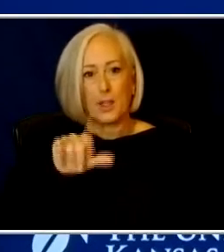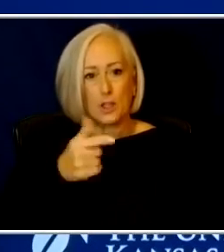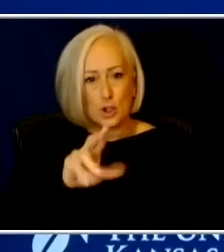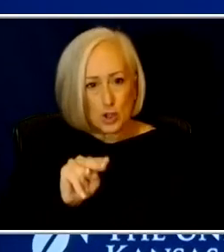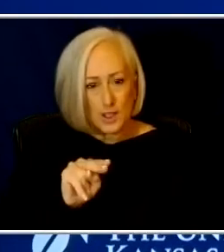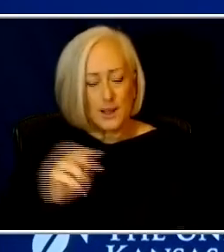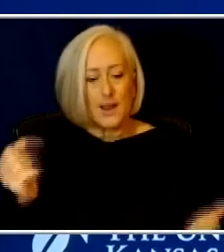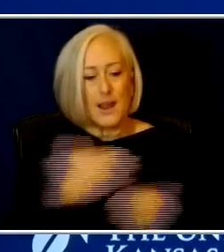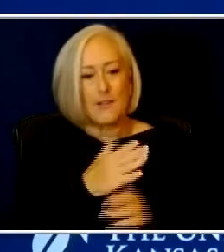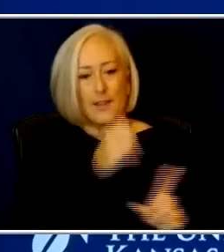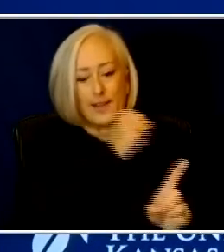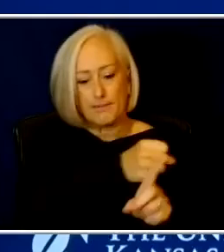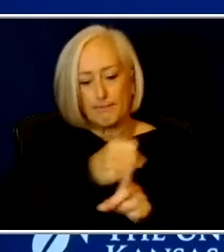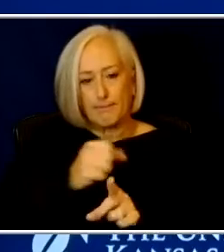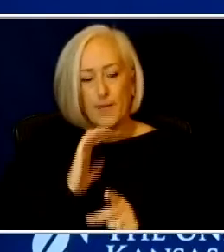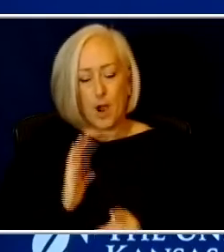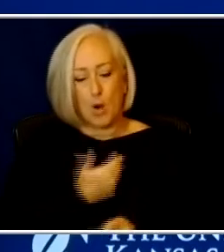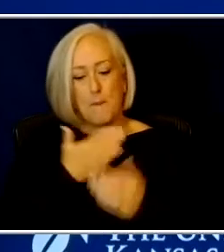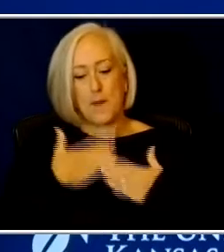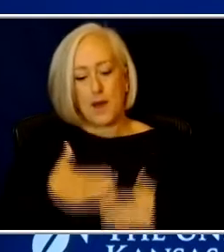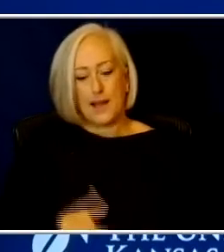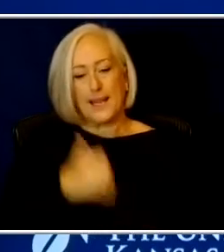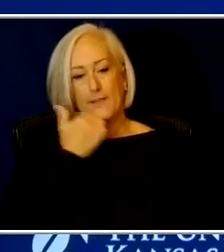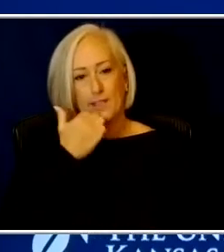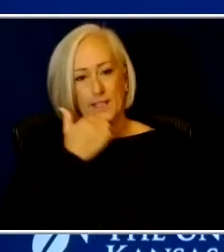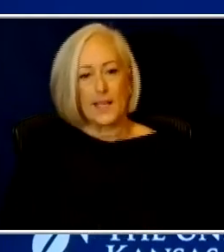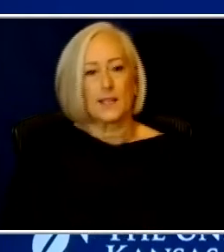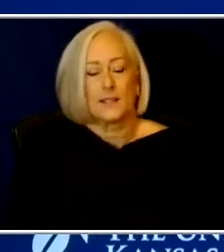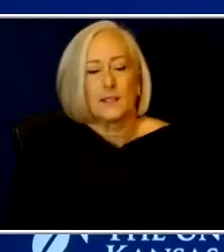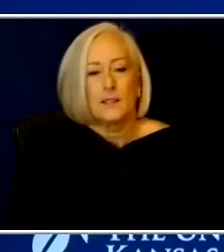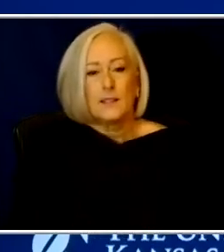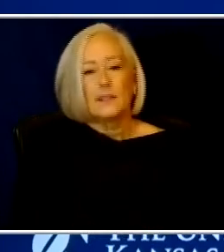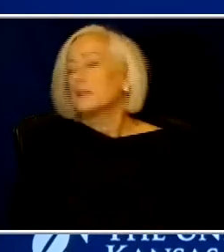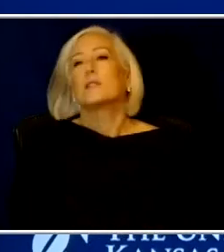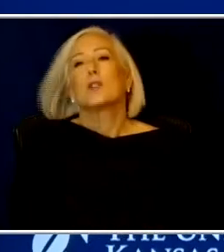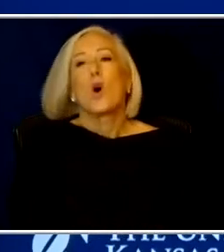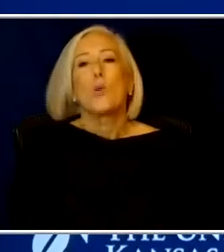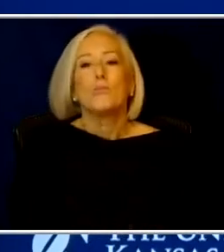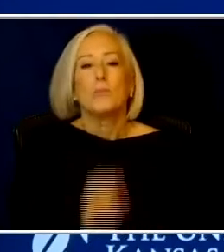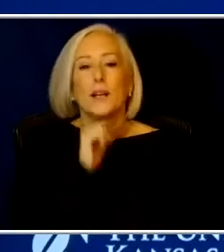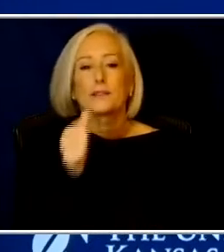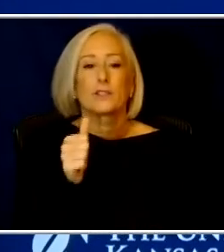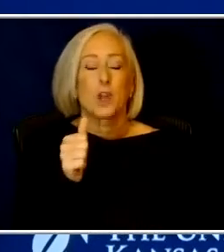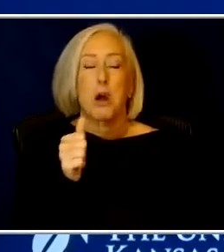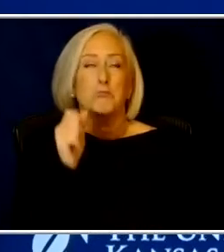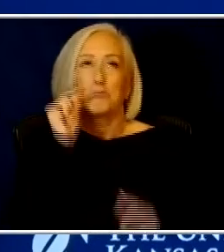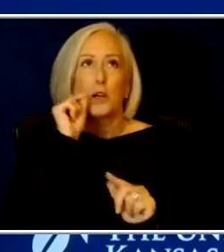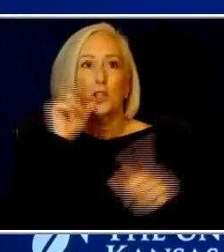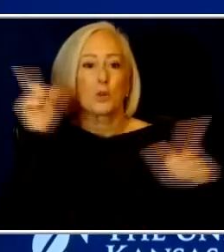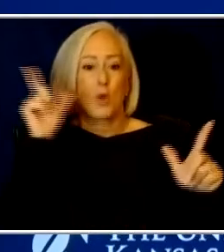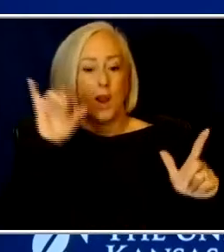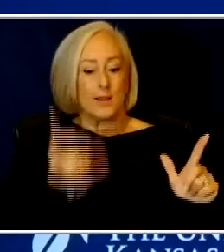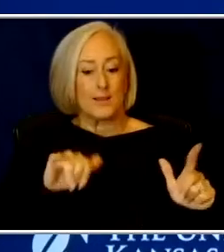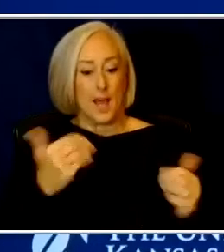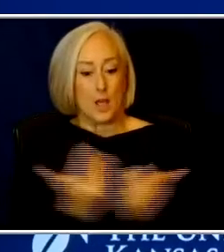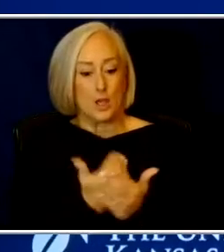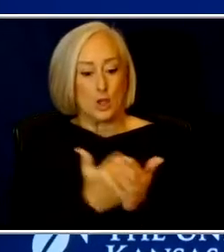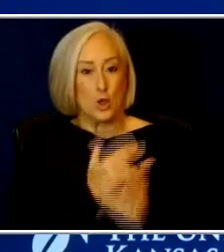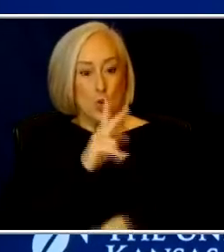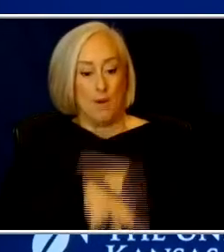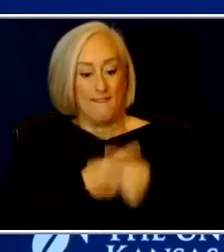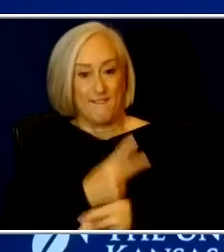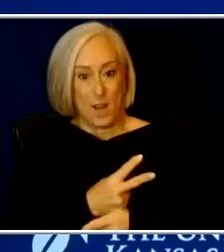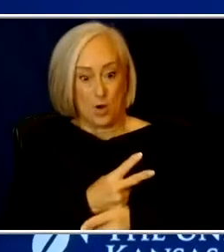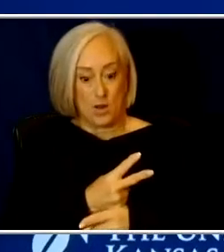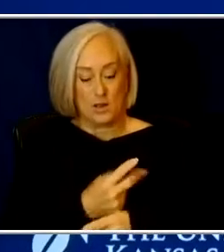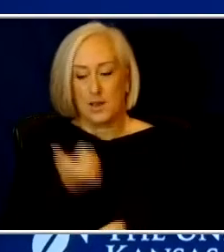even on a daily basis. So it's not unheard of, and it's not surprising that any new variant with any type of change or mutation in